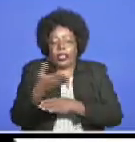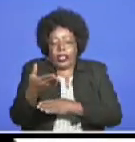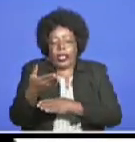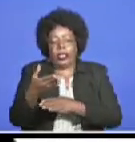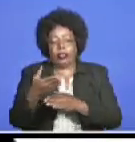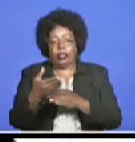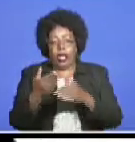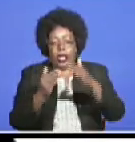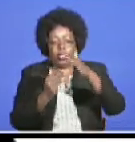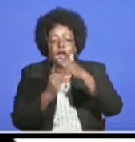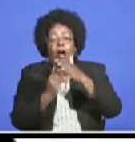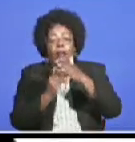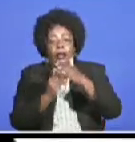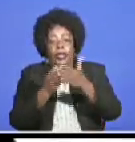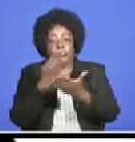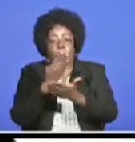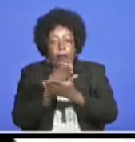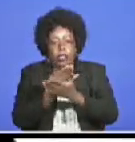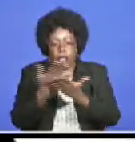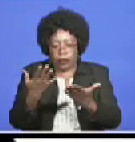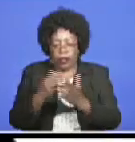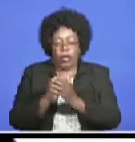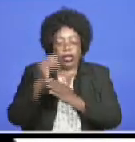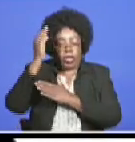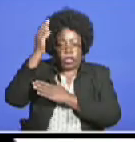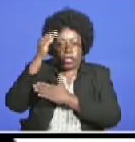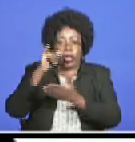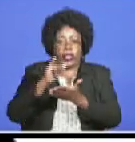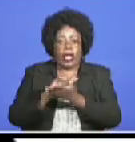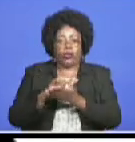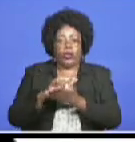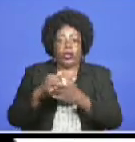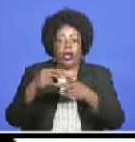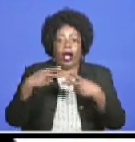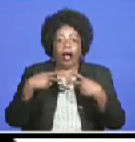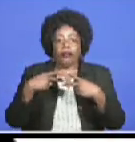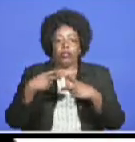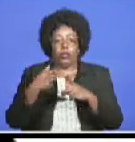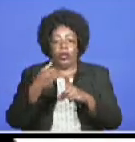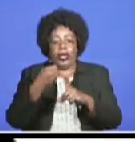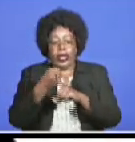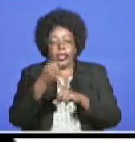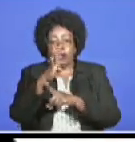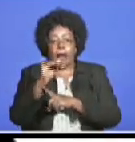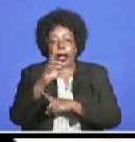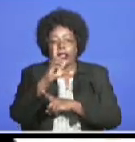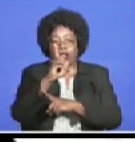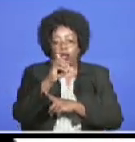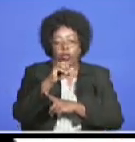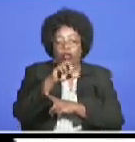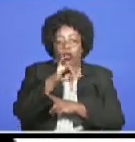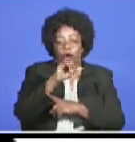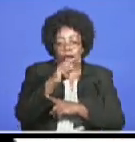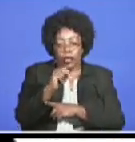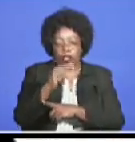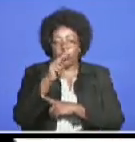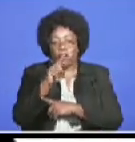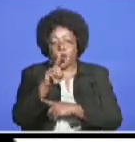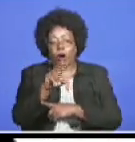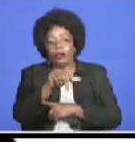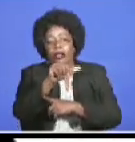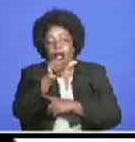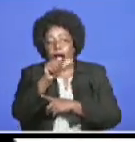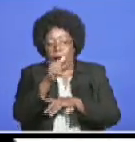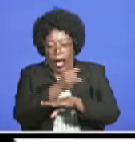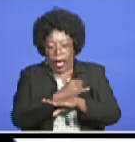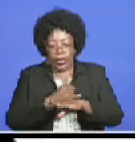of the budget. Now, they must take into consideration that we were hit by Dorian, and therefore two of our islands in terms of